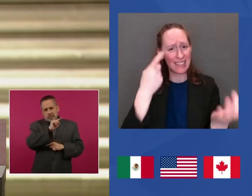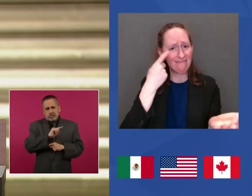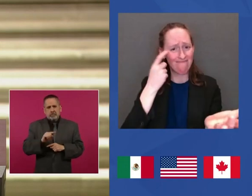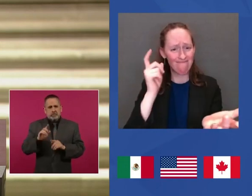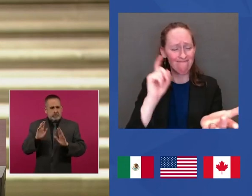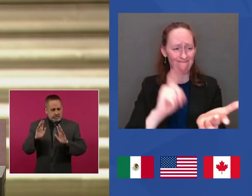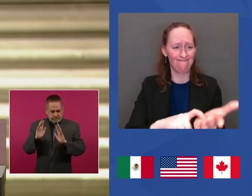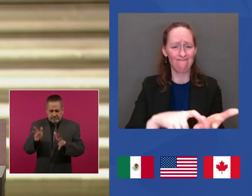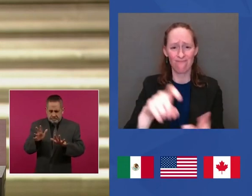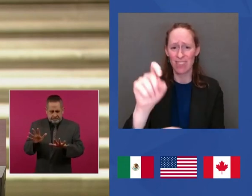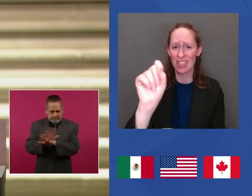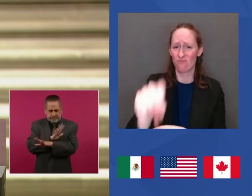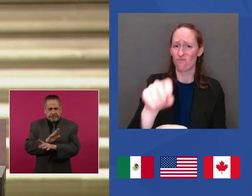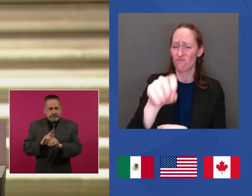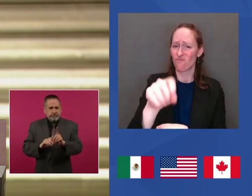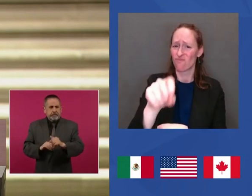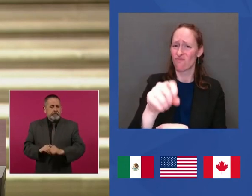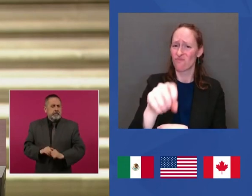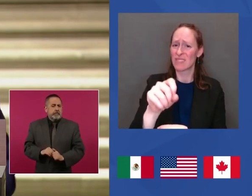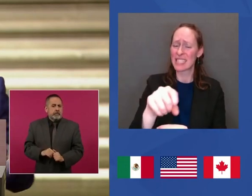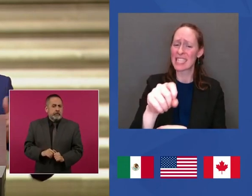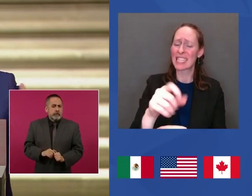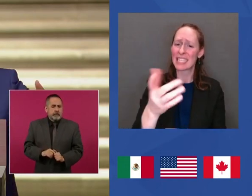these are changes in places.